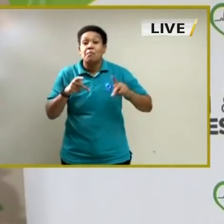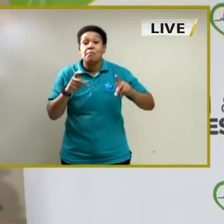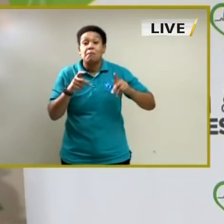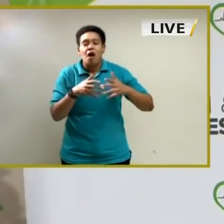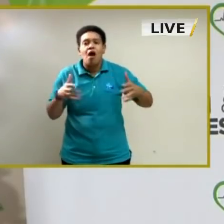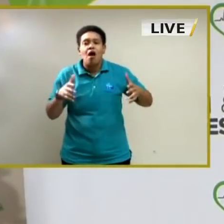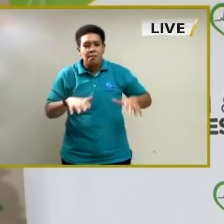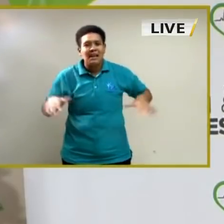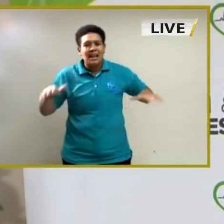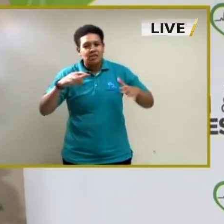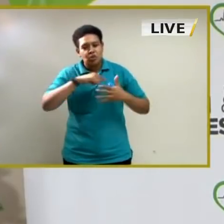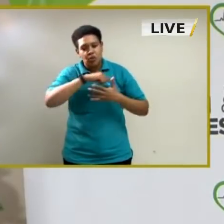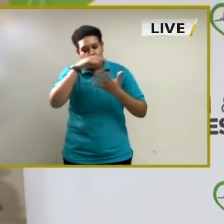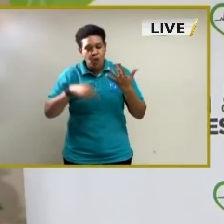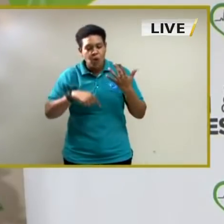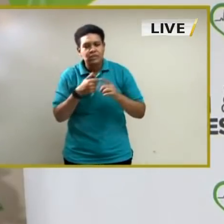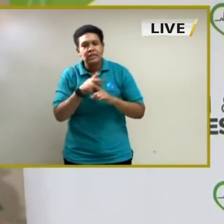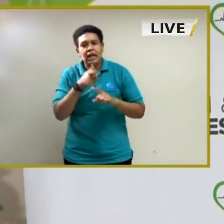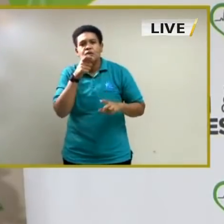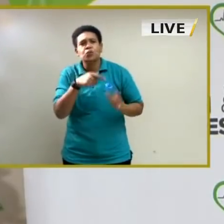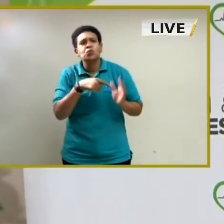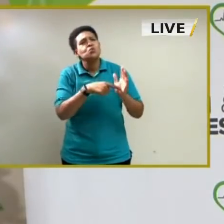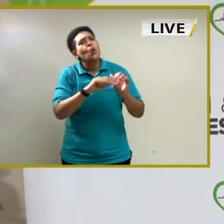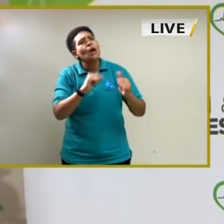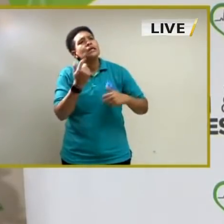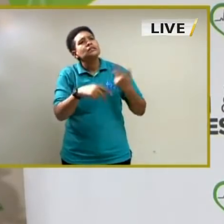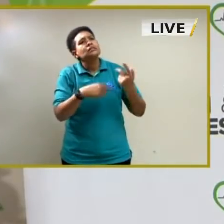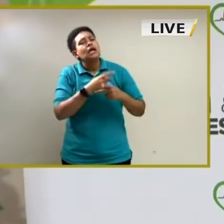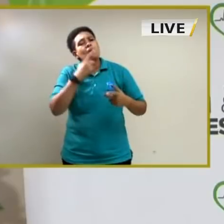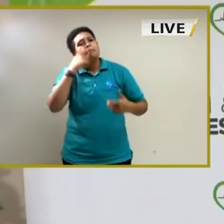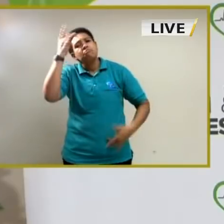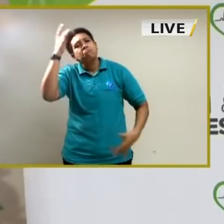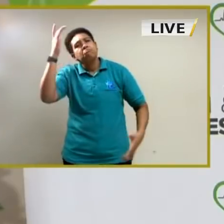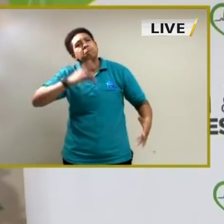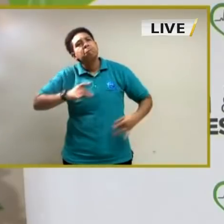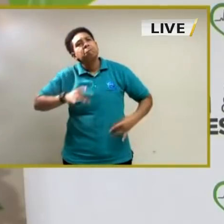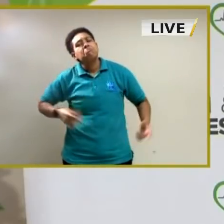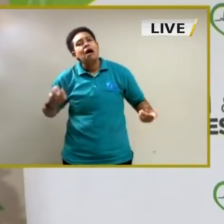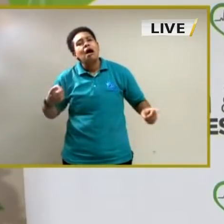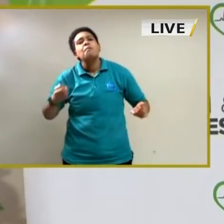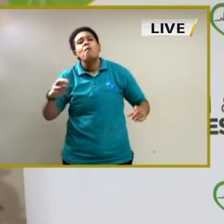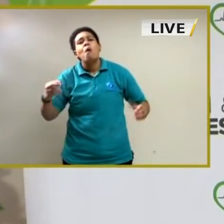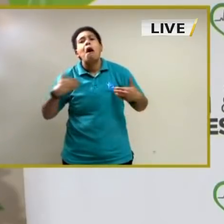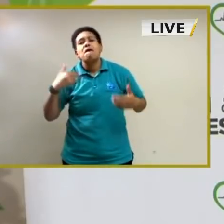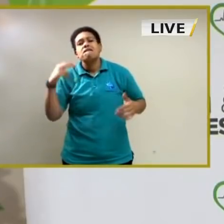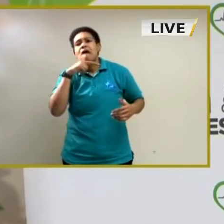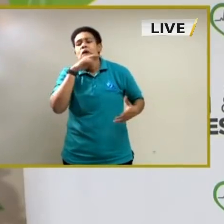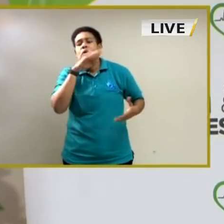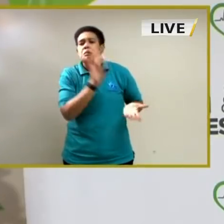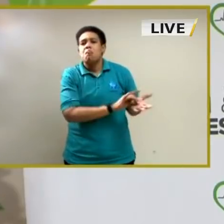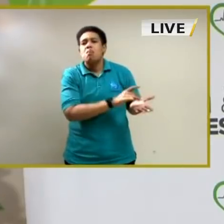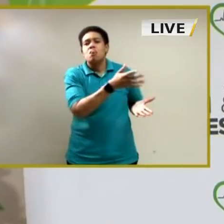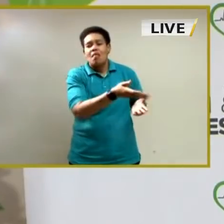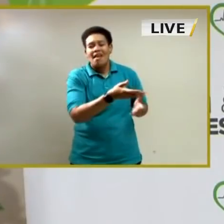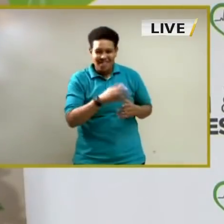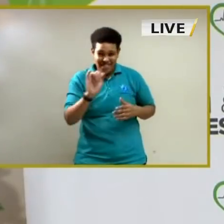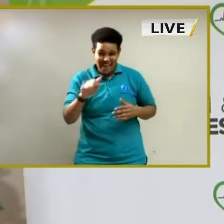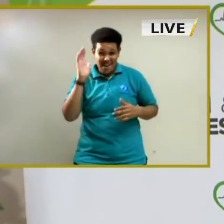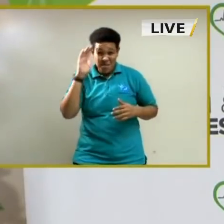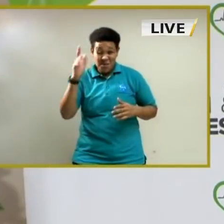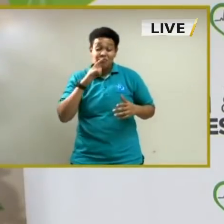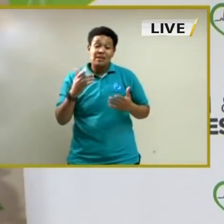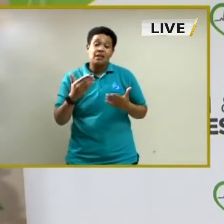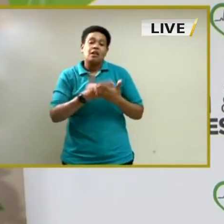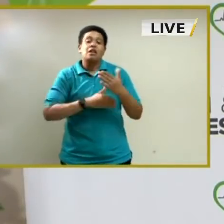population those who display any signs of contamination or having the virus. And that is going to be a